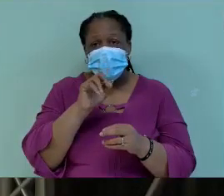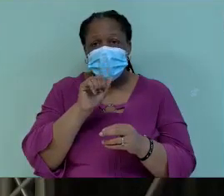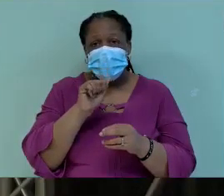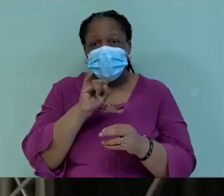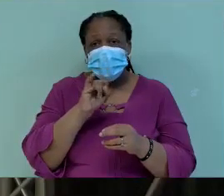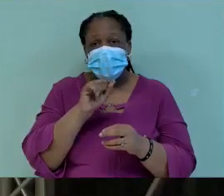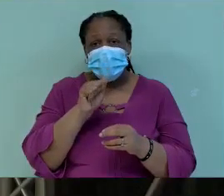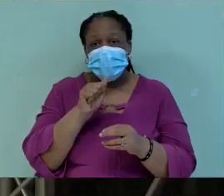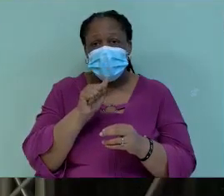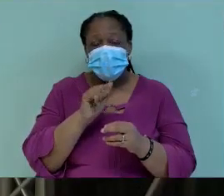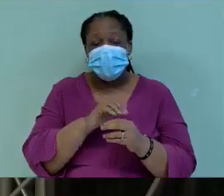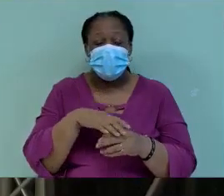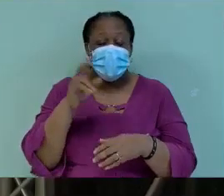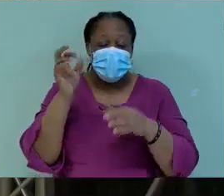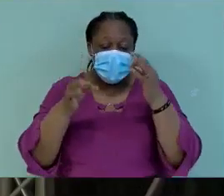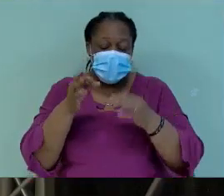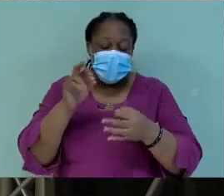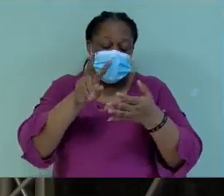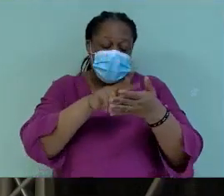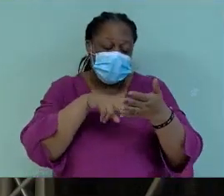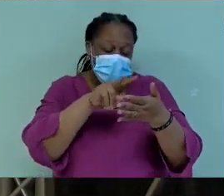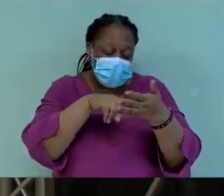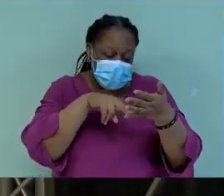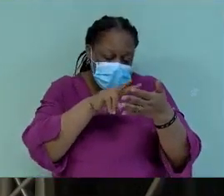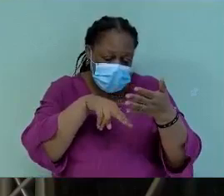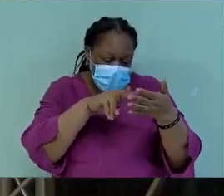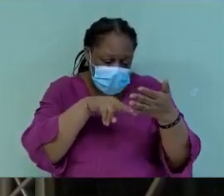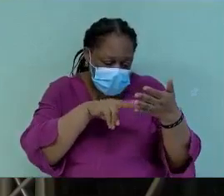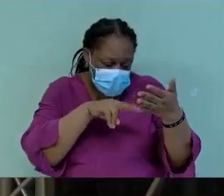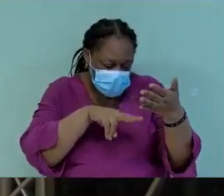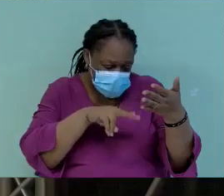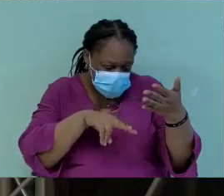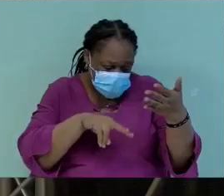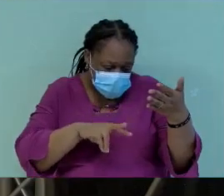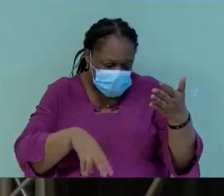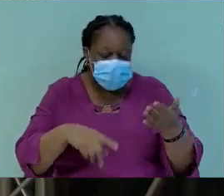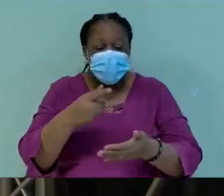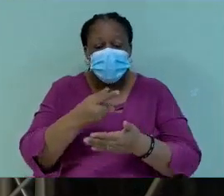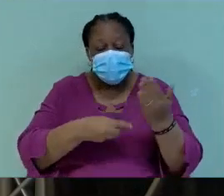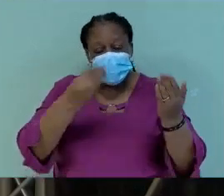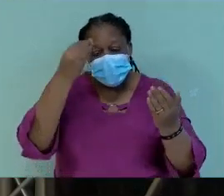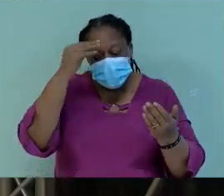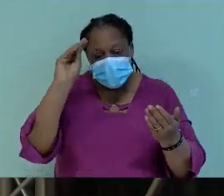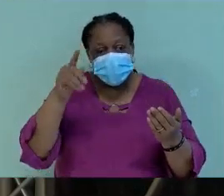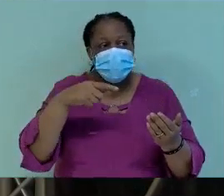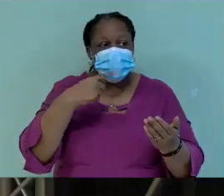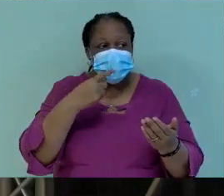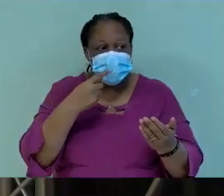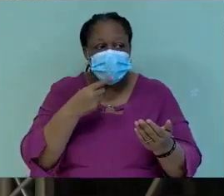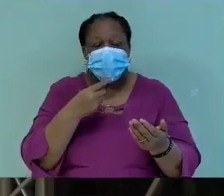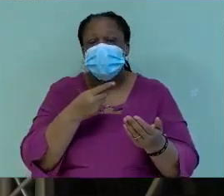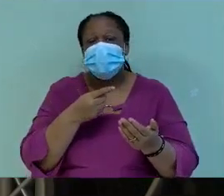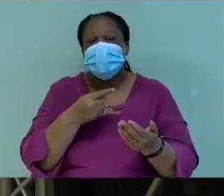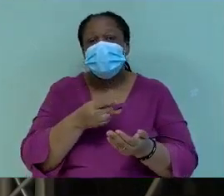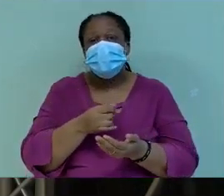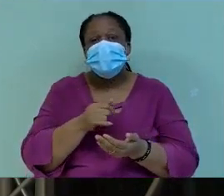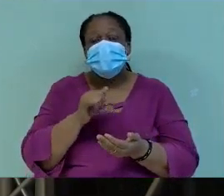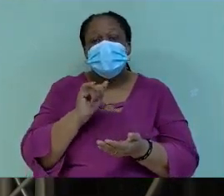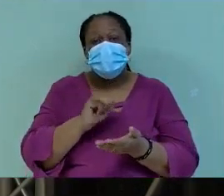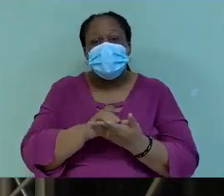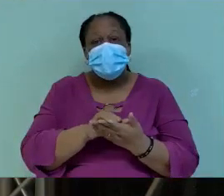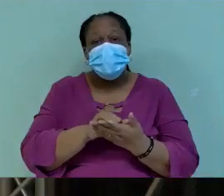because when you read into the paper, what the gentleman said was that